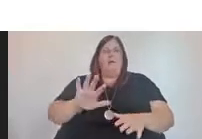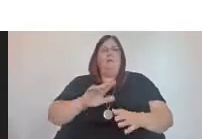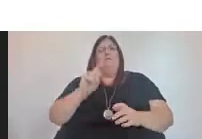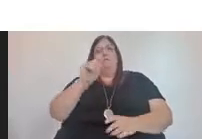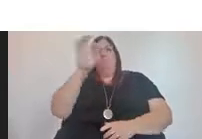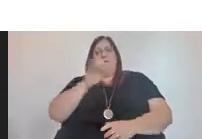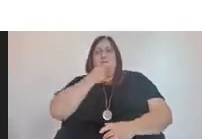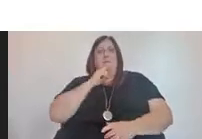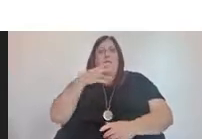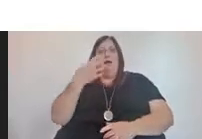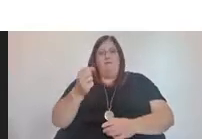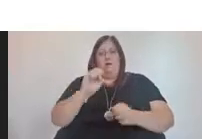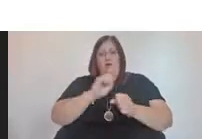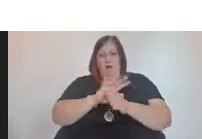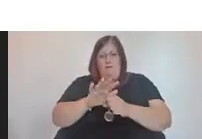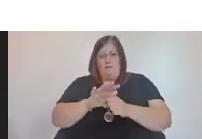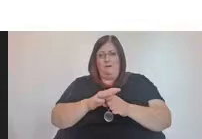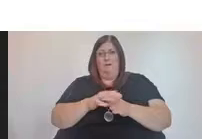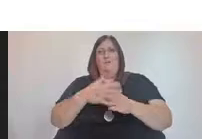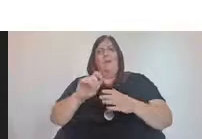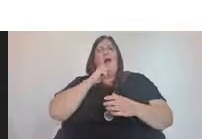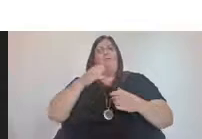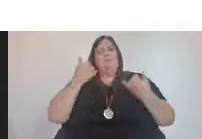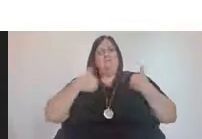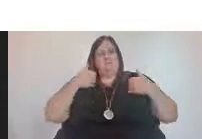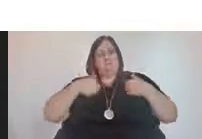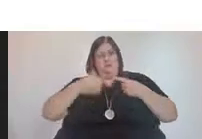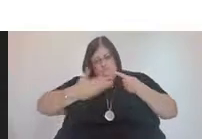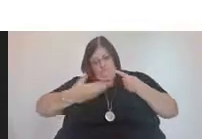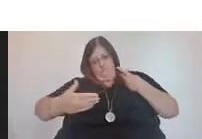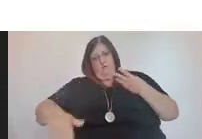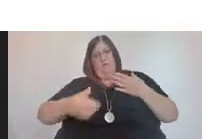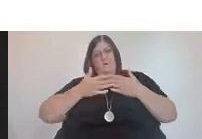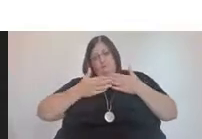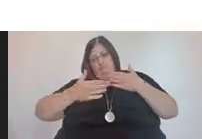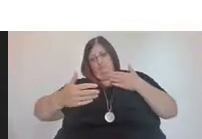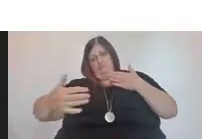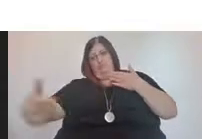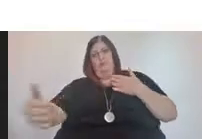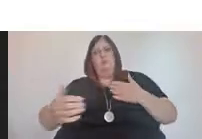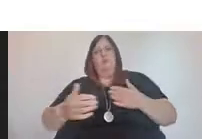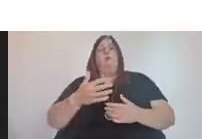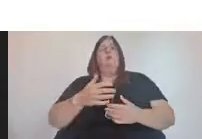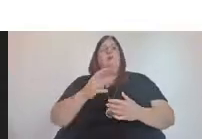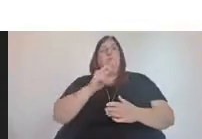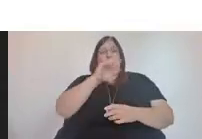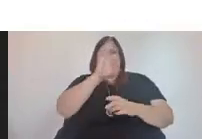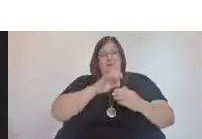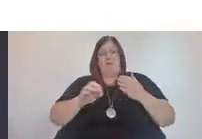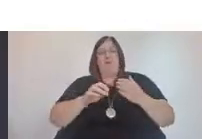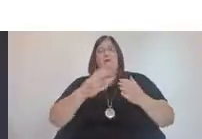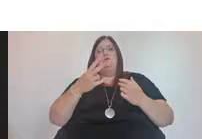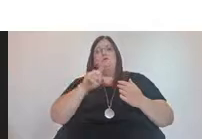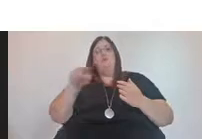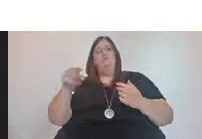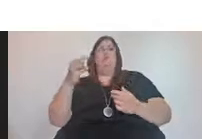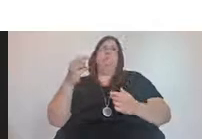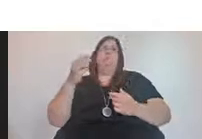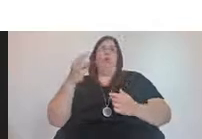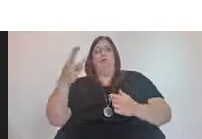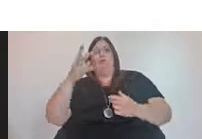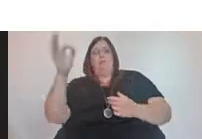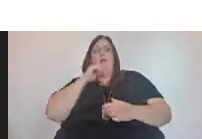COVID will have lasting symptoms. Of that 10%, about 2 to 5% will have long COVID,